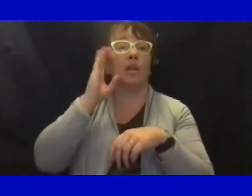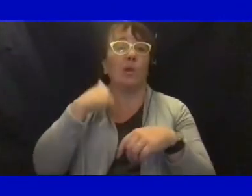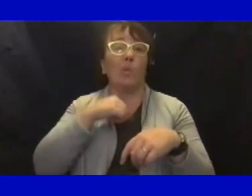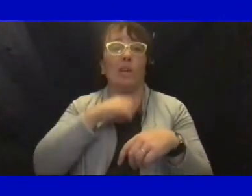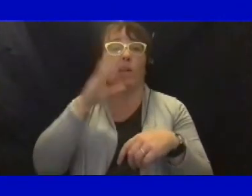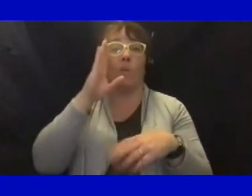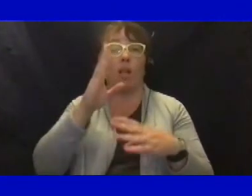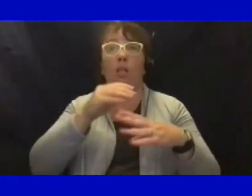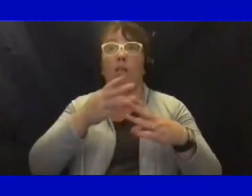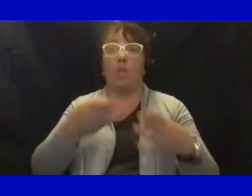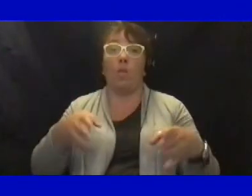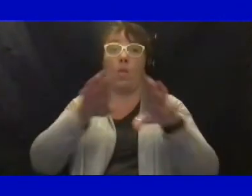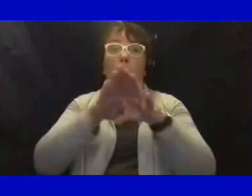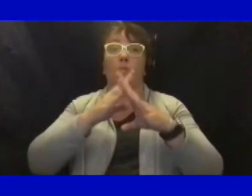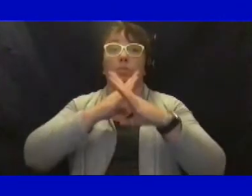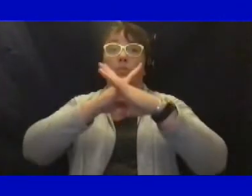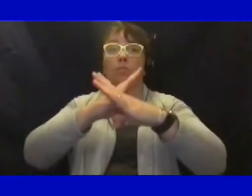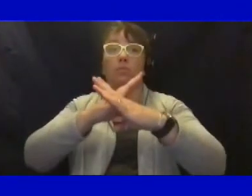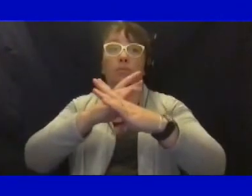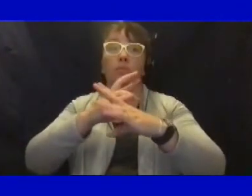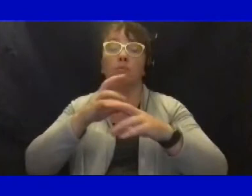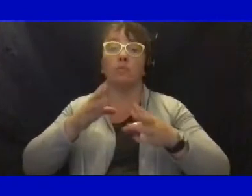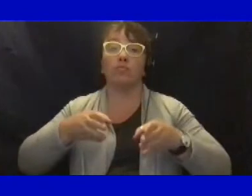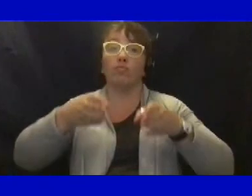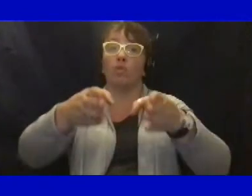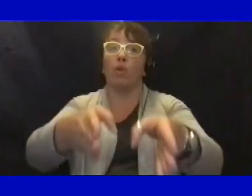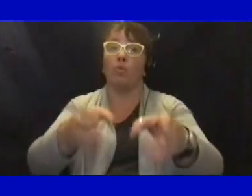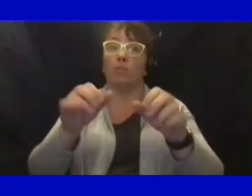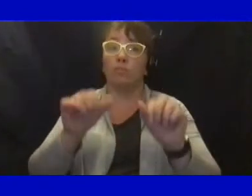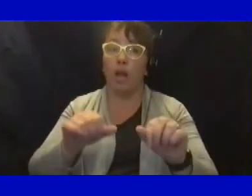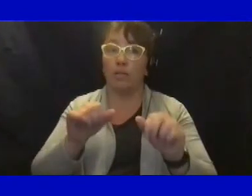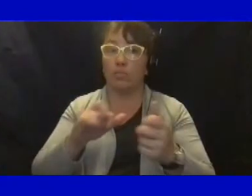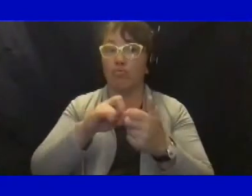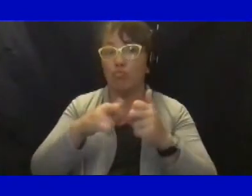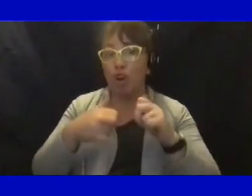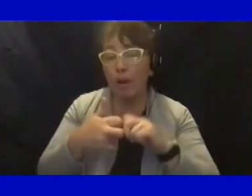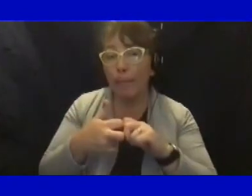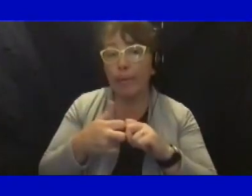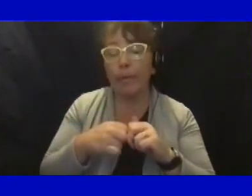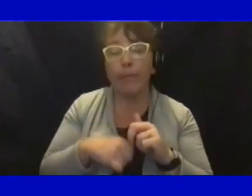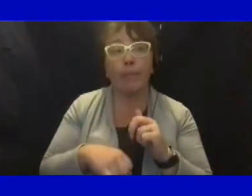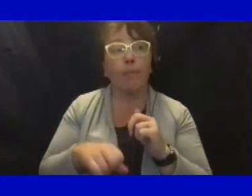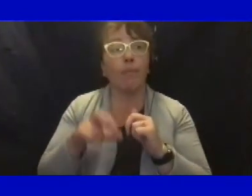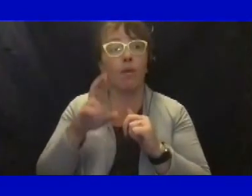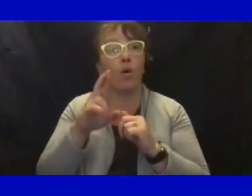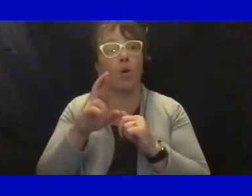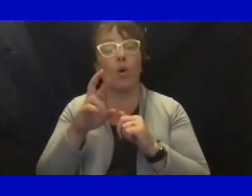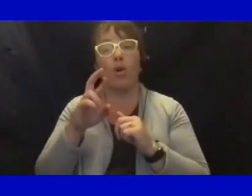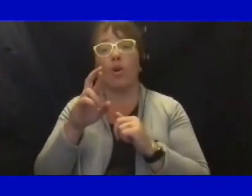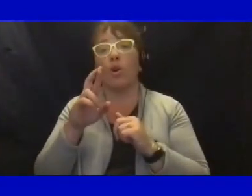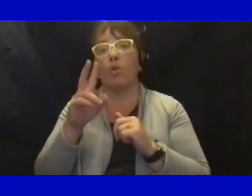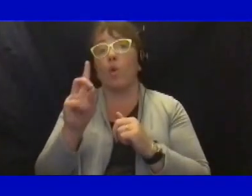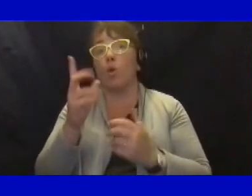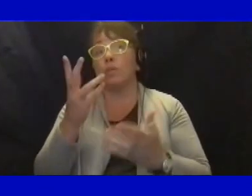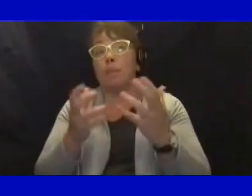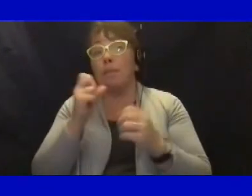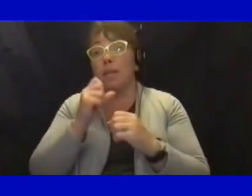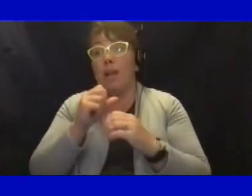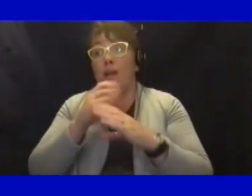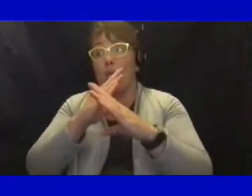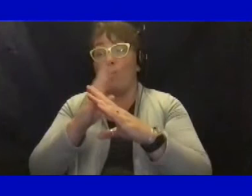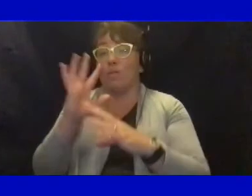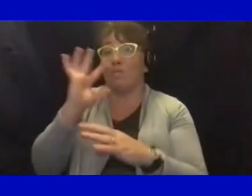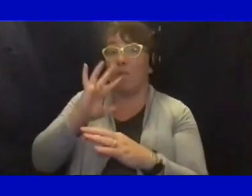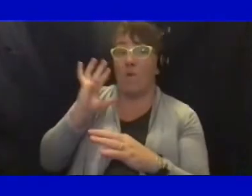experience debris flows. Roads that may have not been closed prior. When you